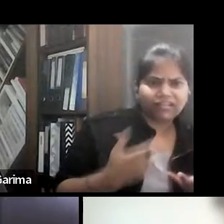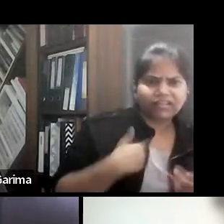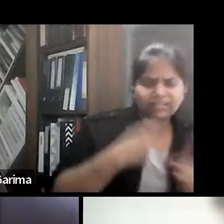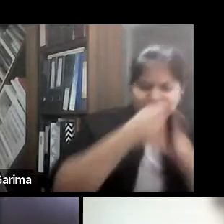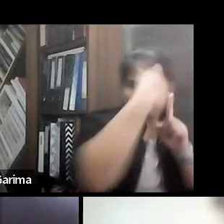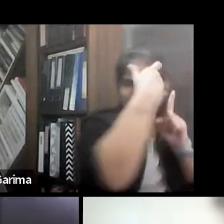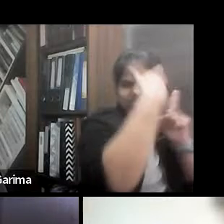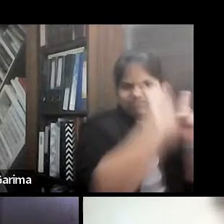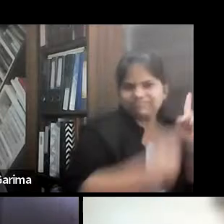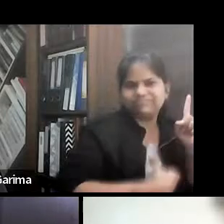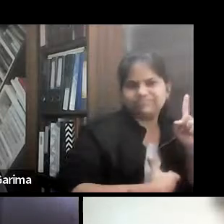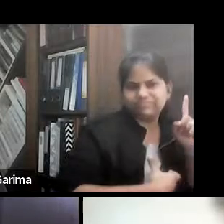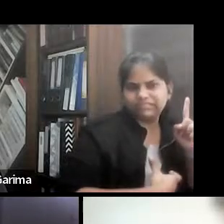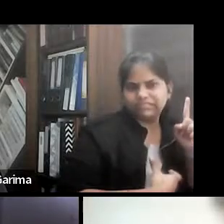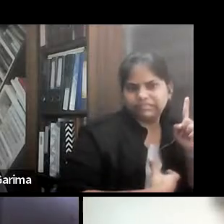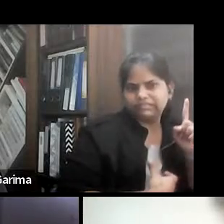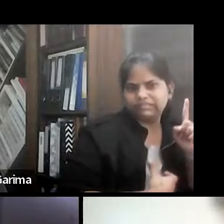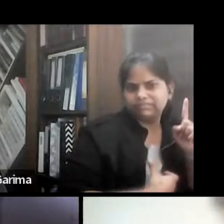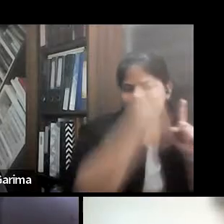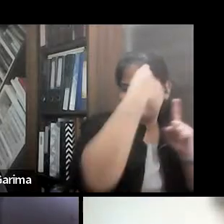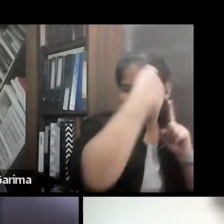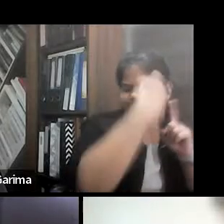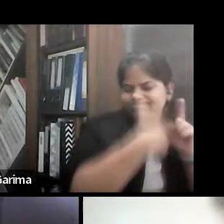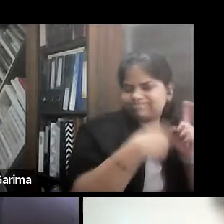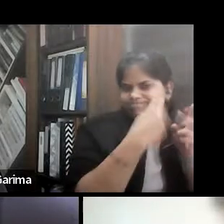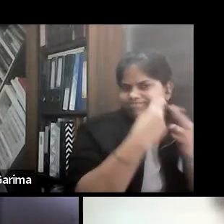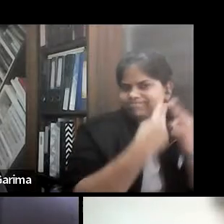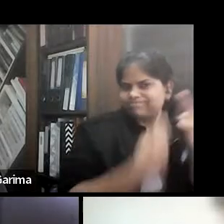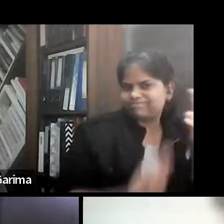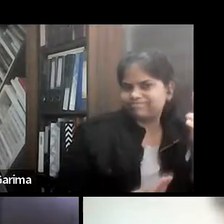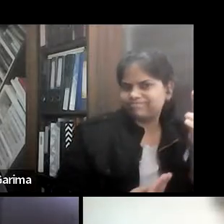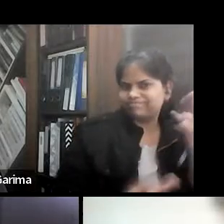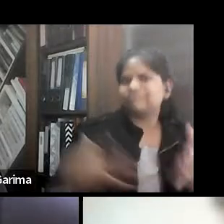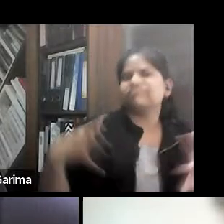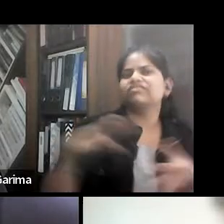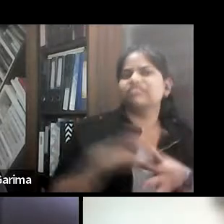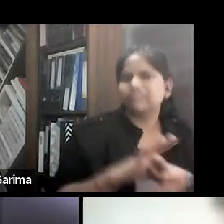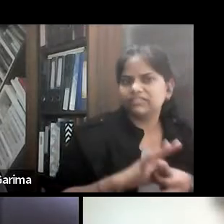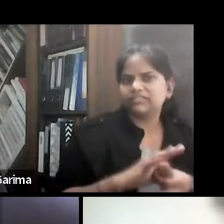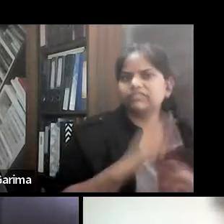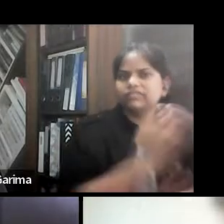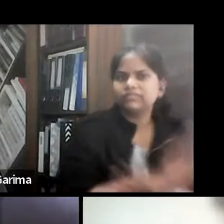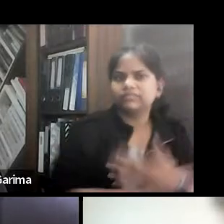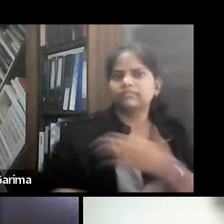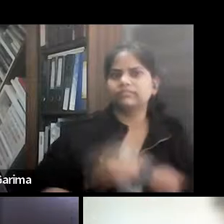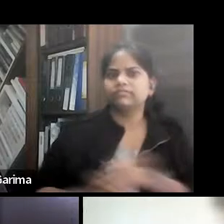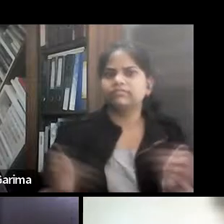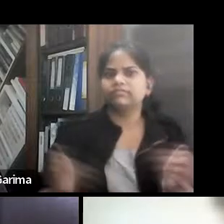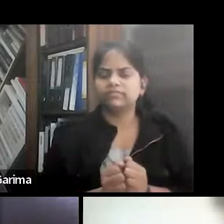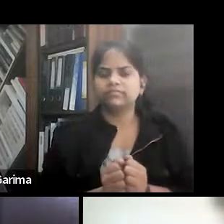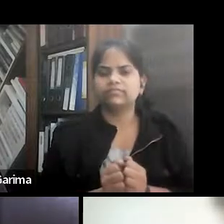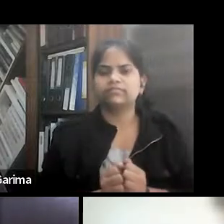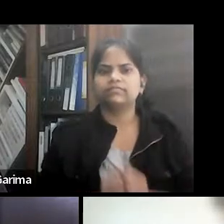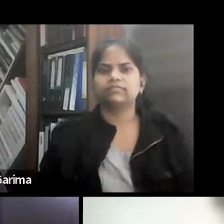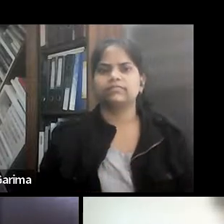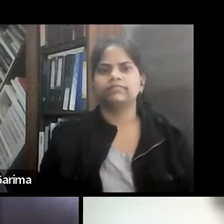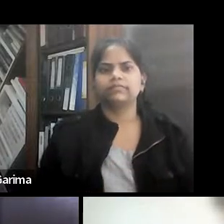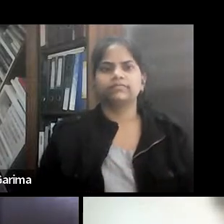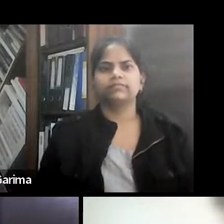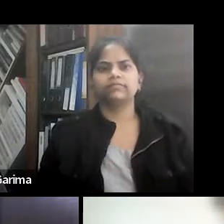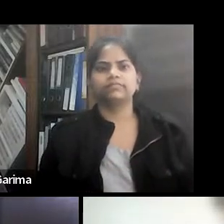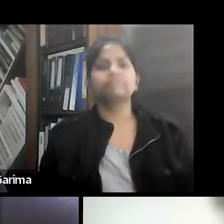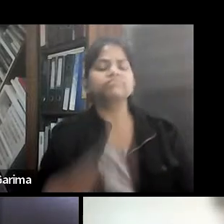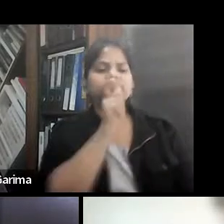of narrative, very much attached to the disability. Yes, please. Thank you. Would you want to comment on